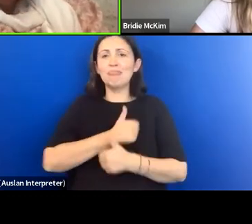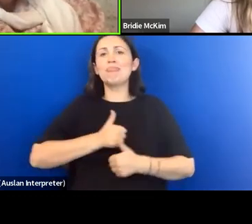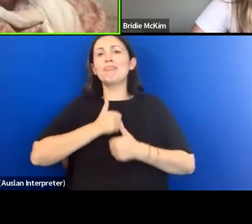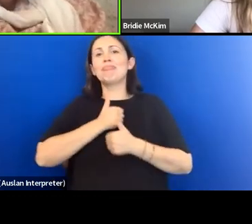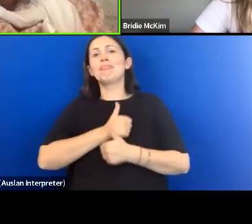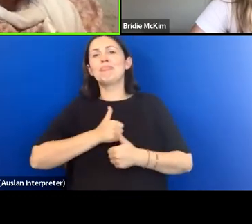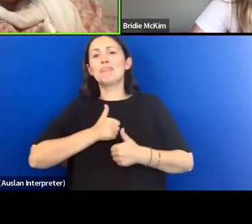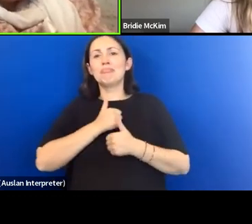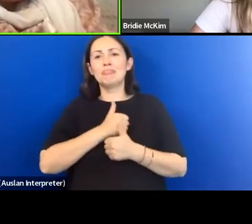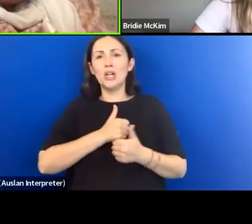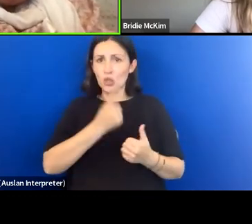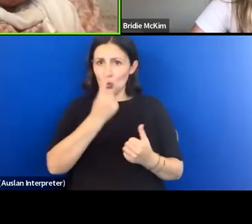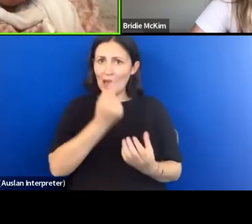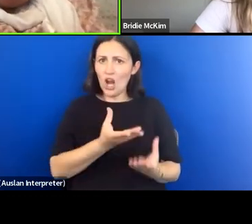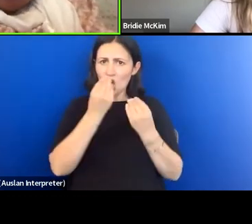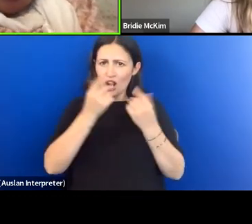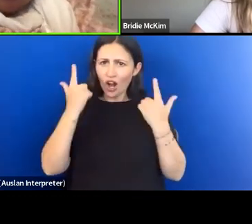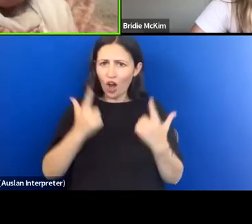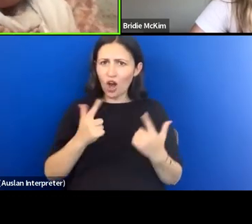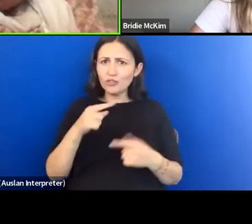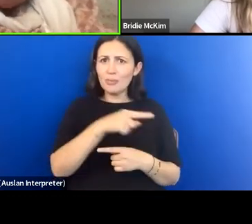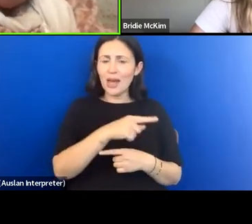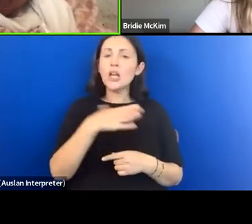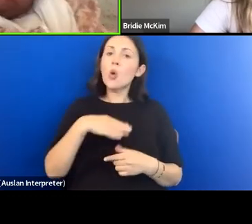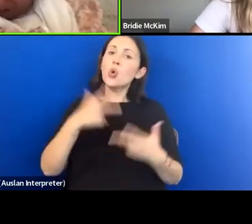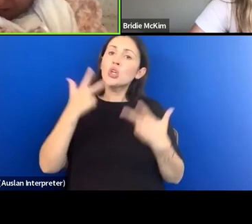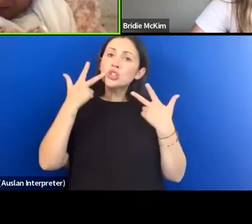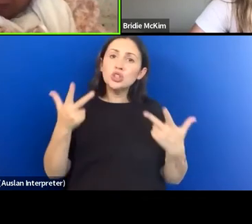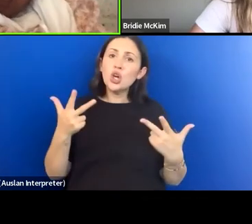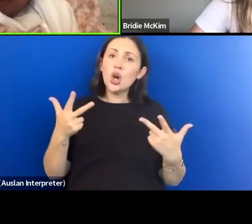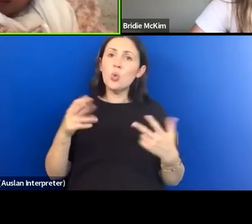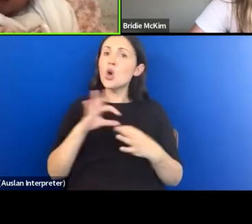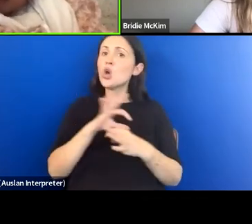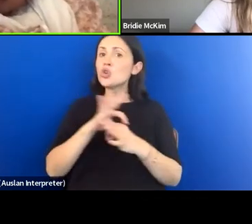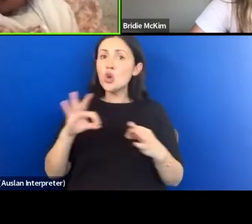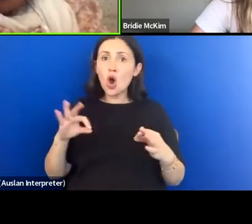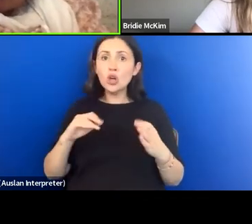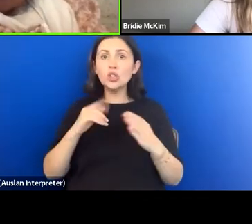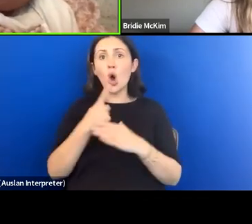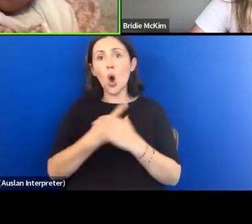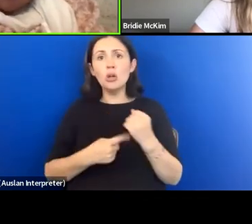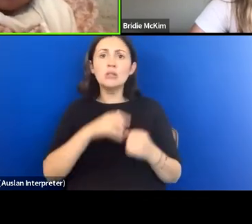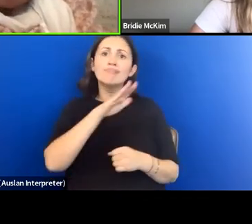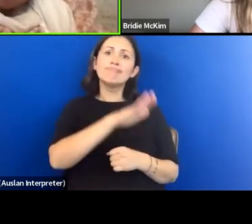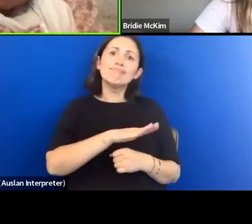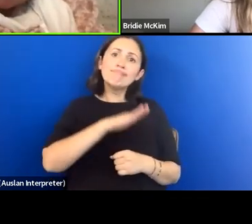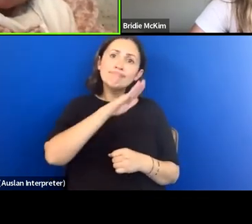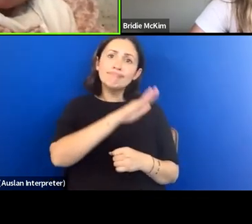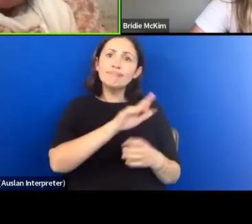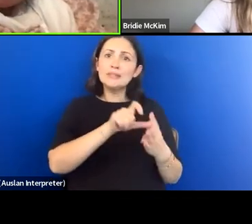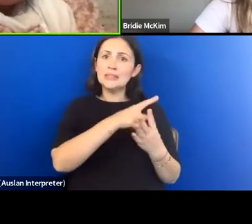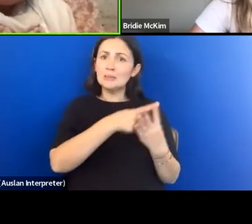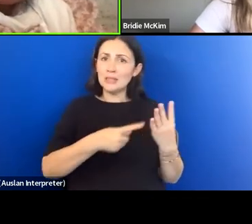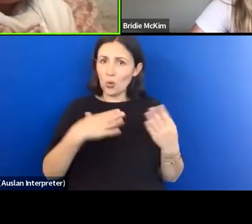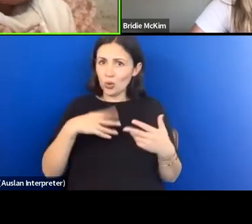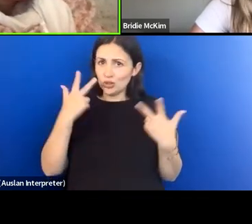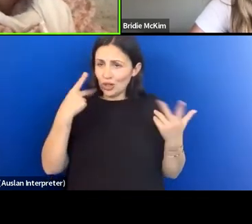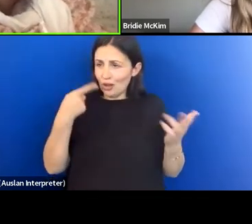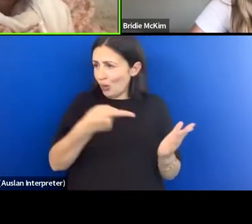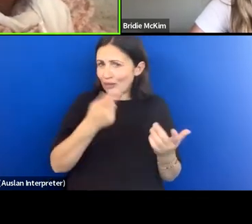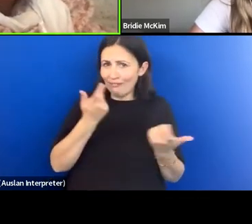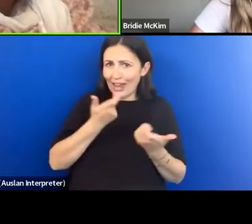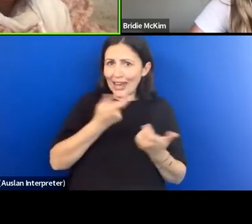poignant moments. So I really wanted to try and capture that diverse experience and